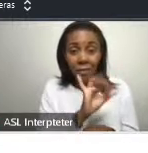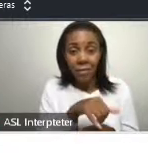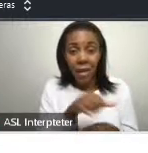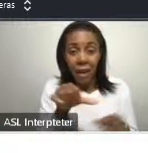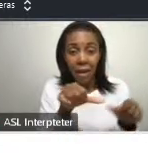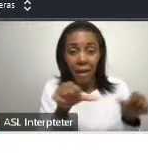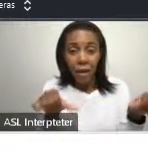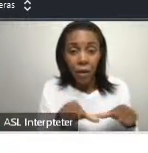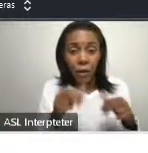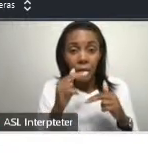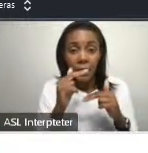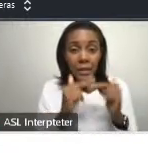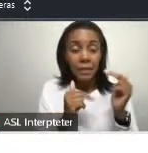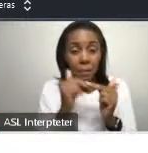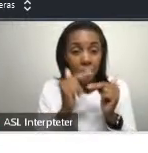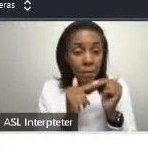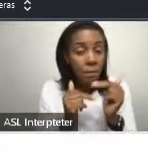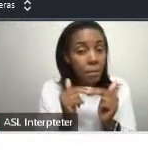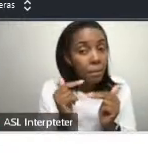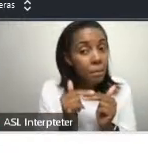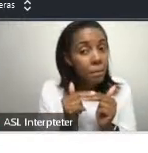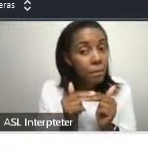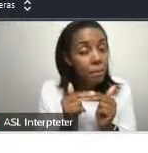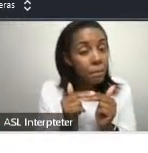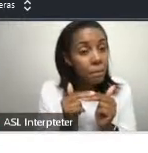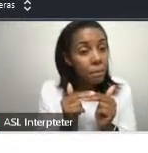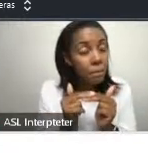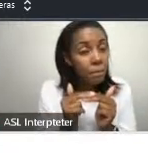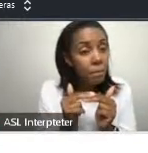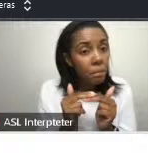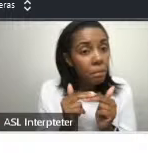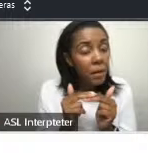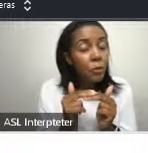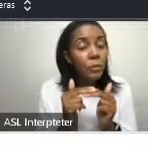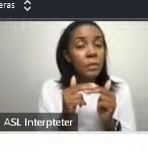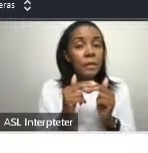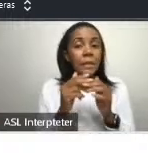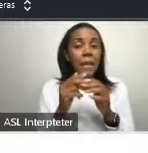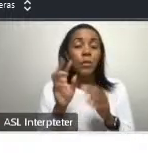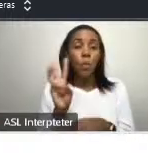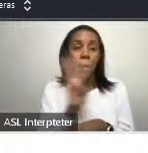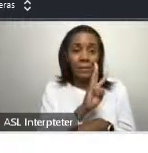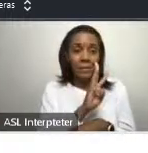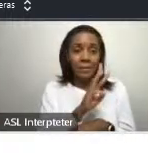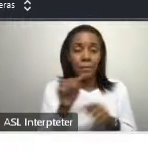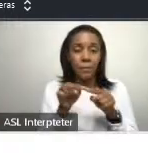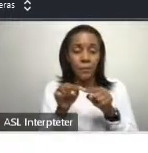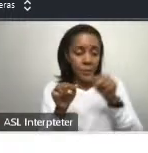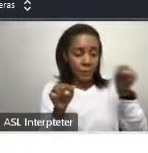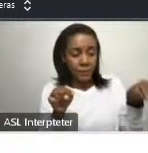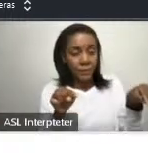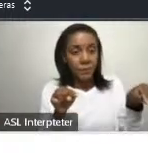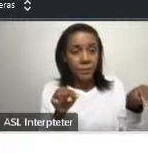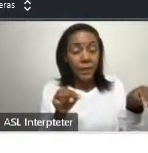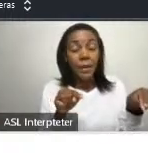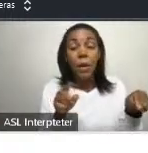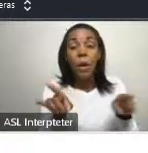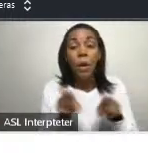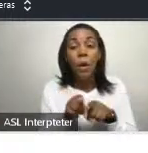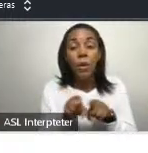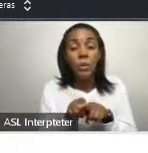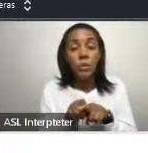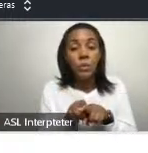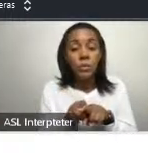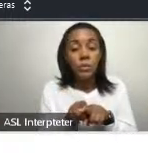is a Dueling Oaks subdivision, which is directly adjacent to the west. This property is also bounded by